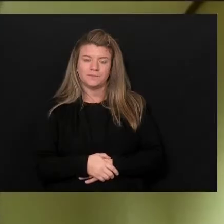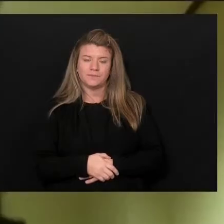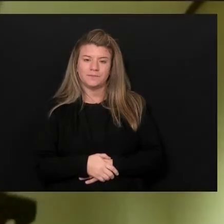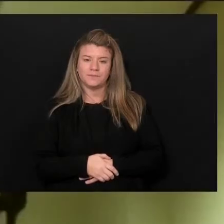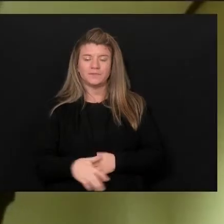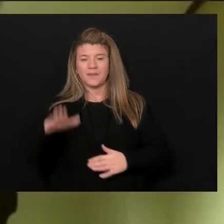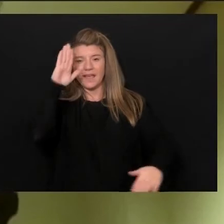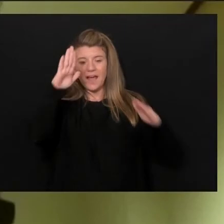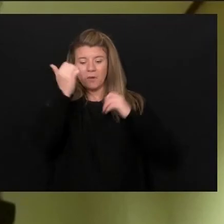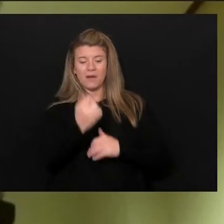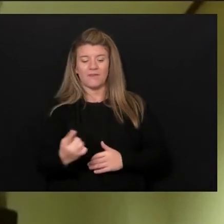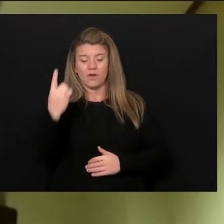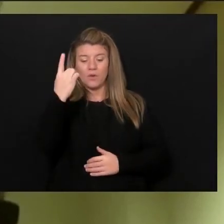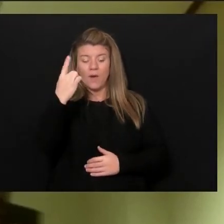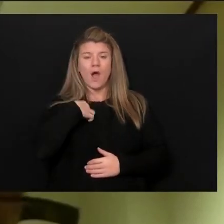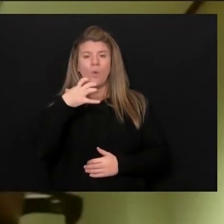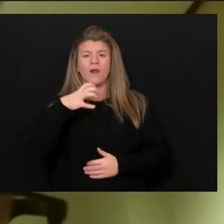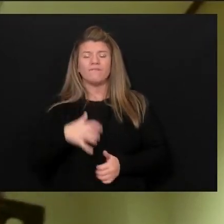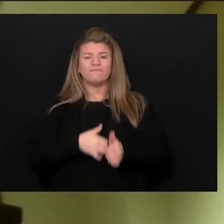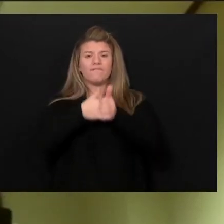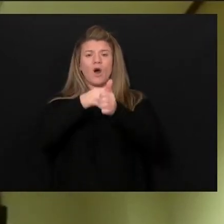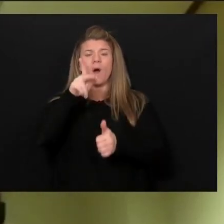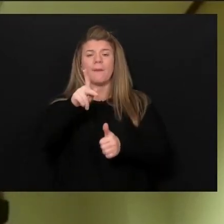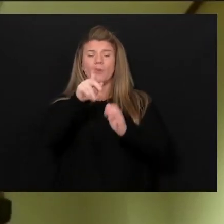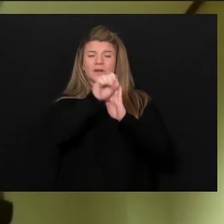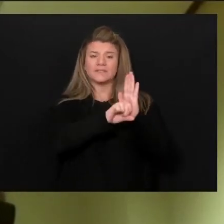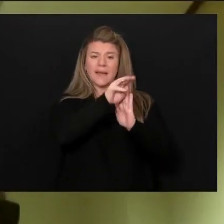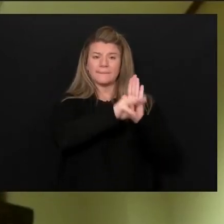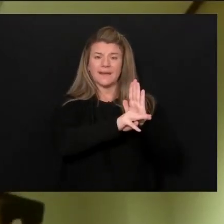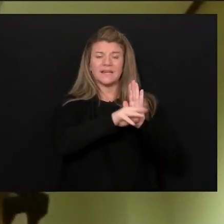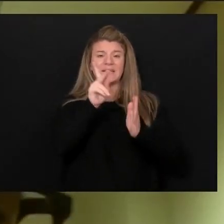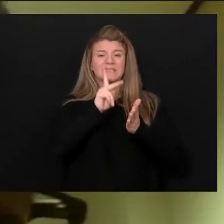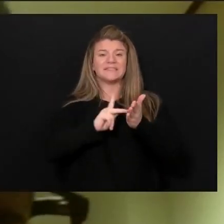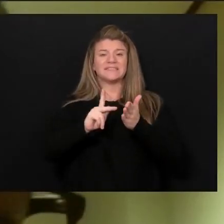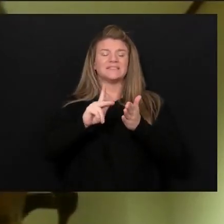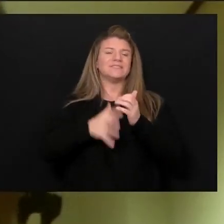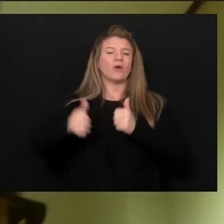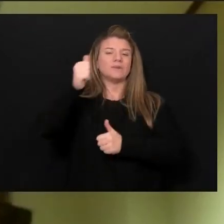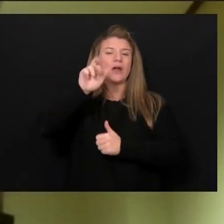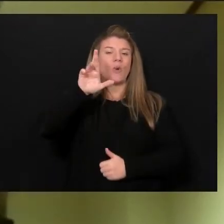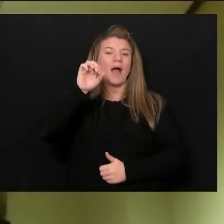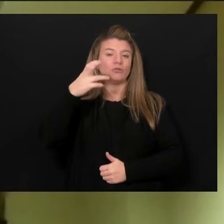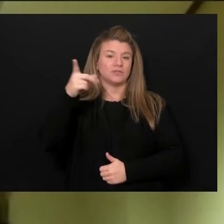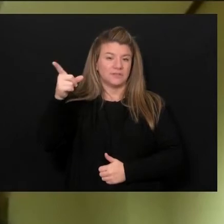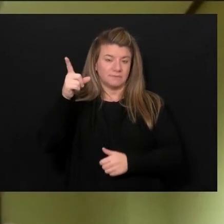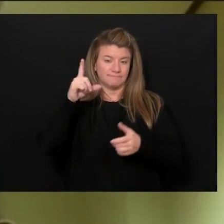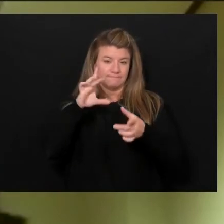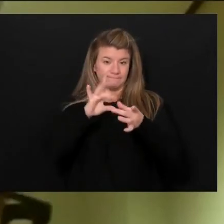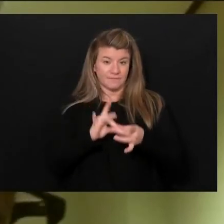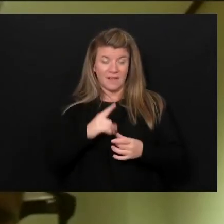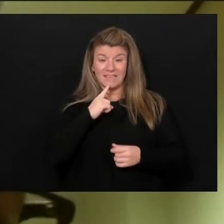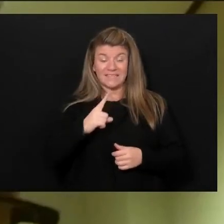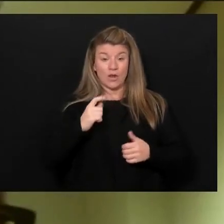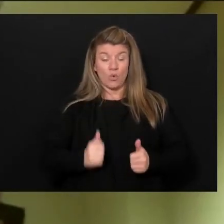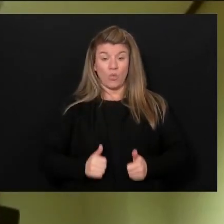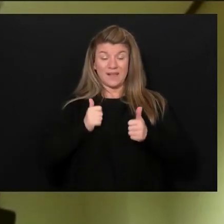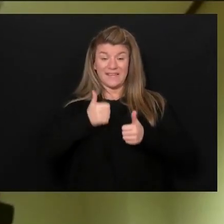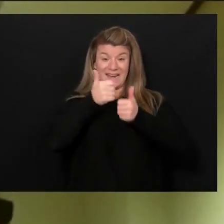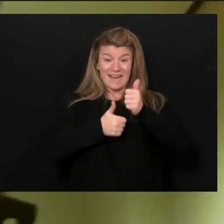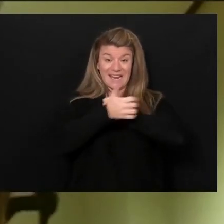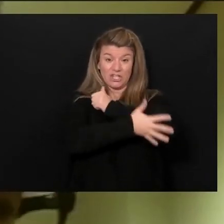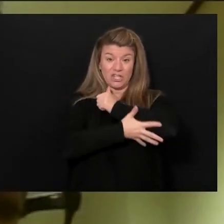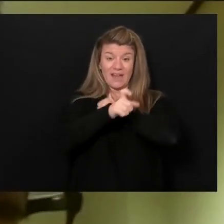Hello, everyone. I wanted to follow up on a statement by Secretary Crouch saying that residents of each county need to look